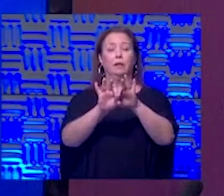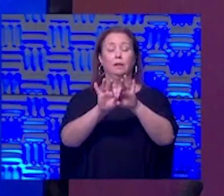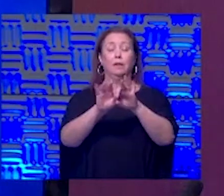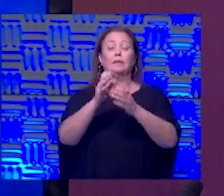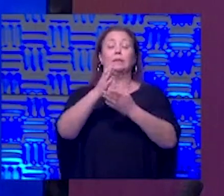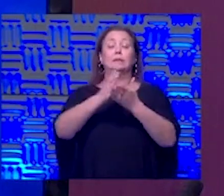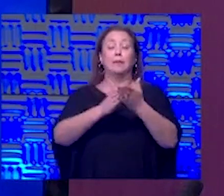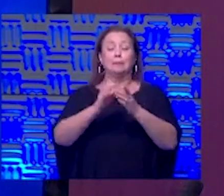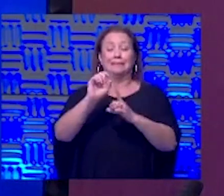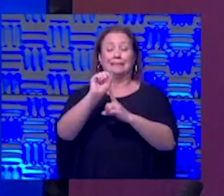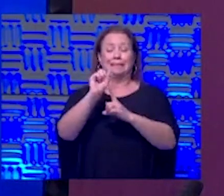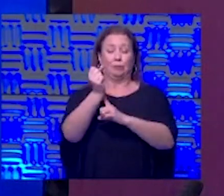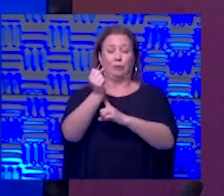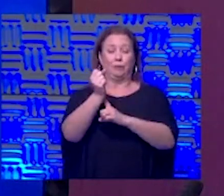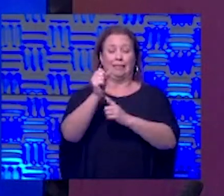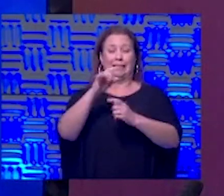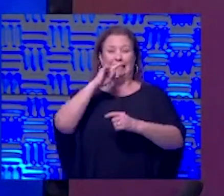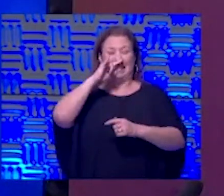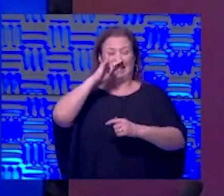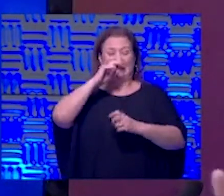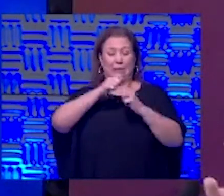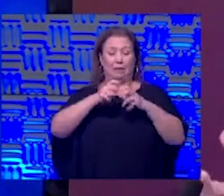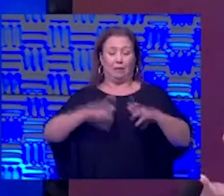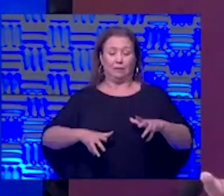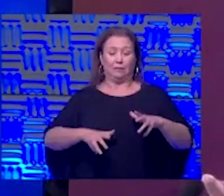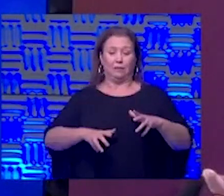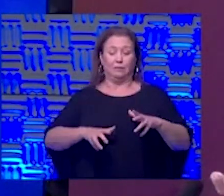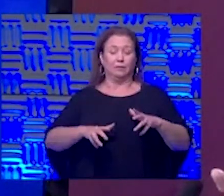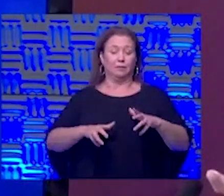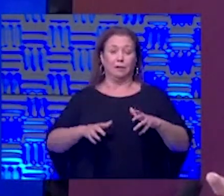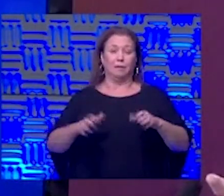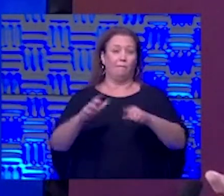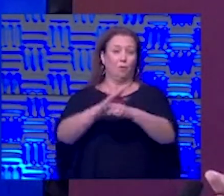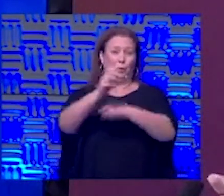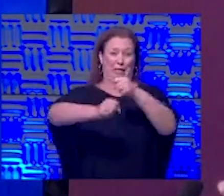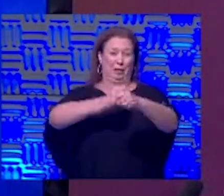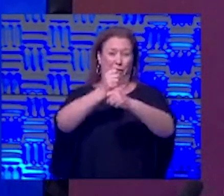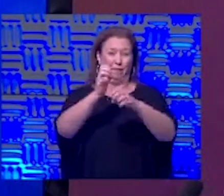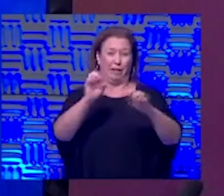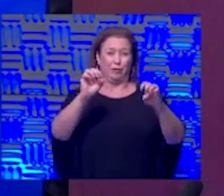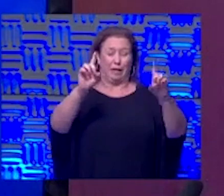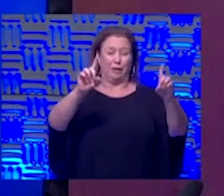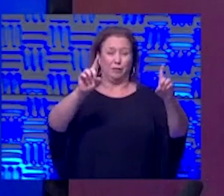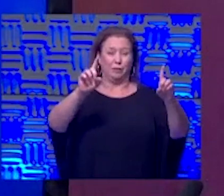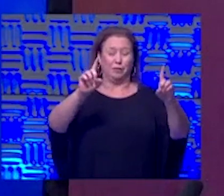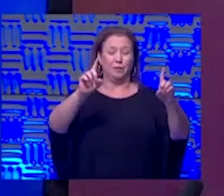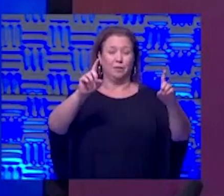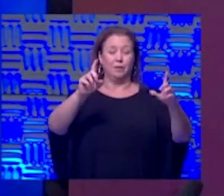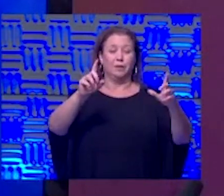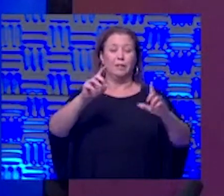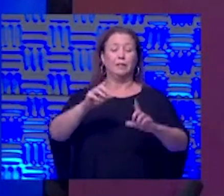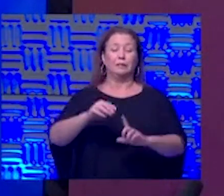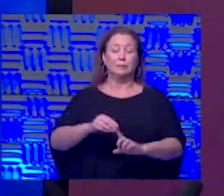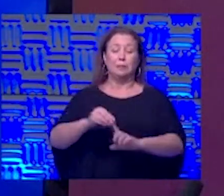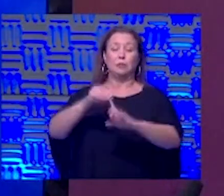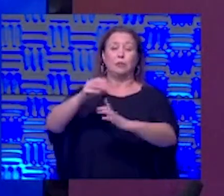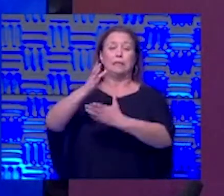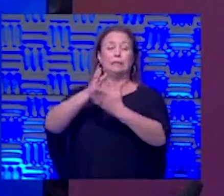in some settings, kids lost up to basically the whole year of education, and especially in some of